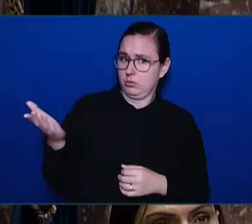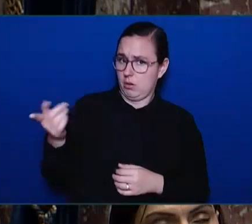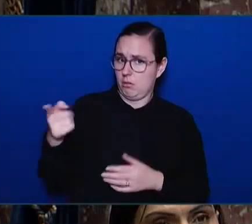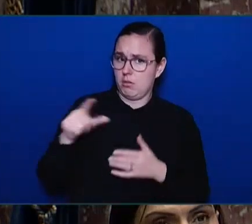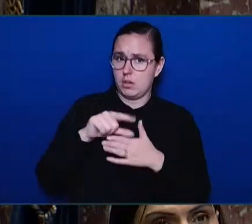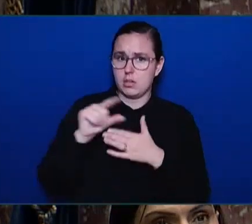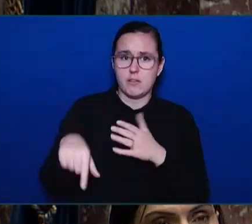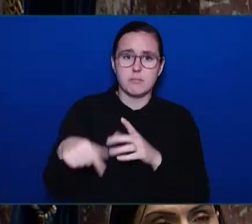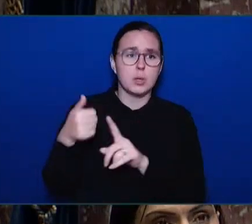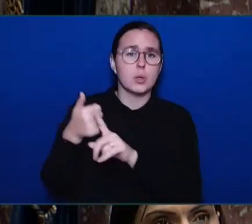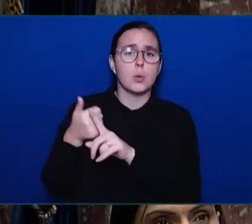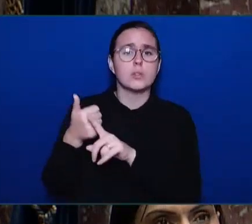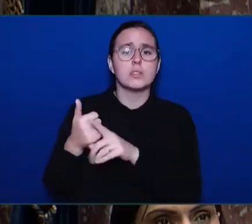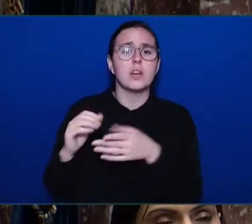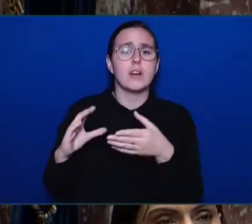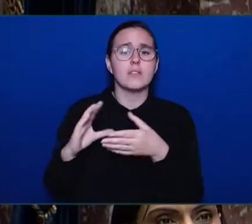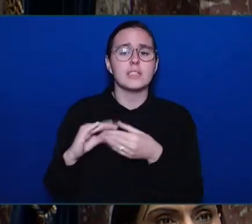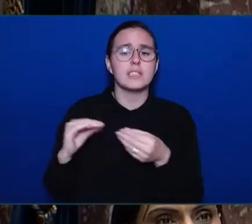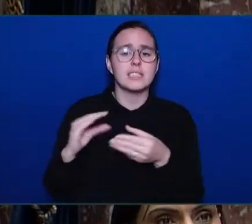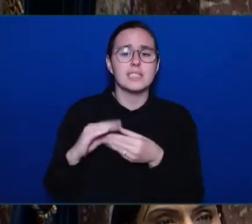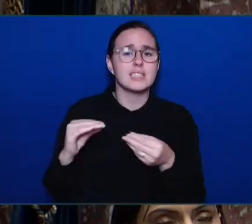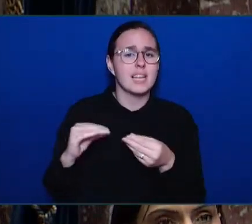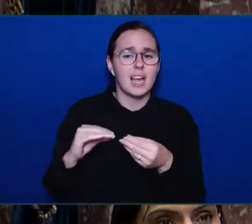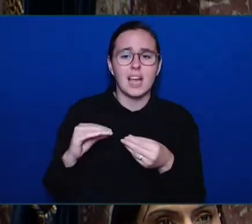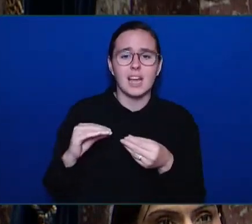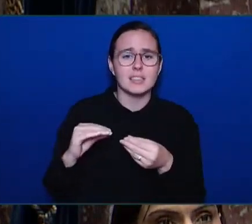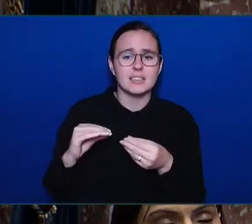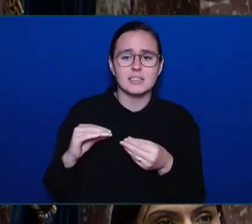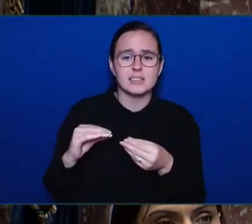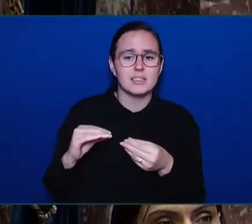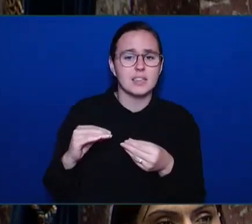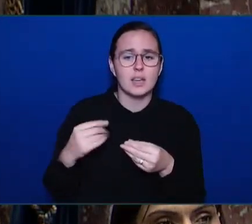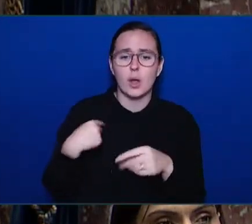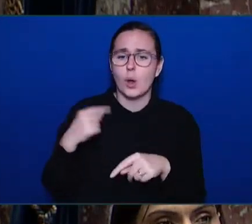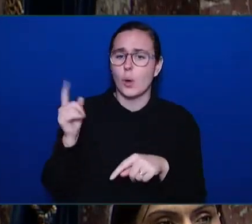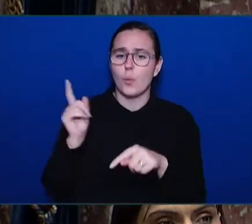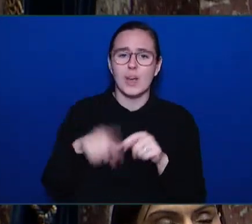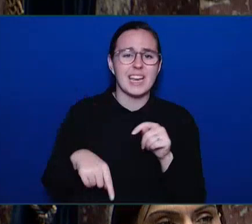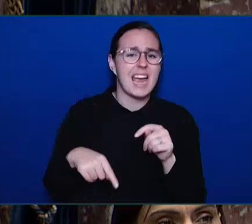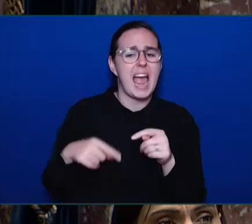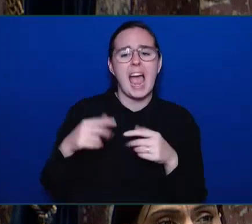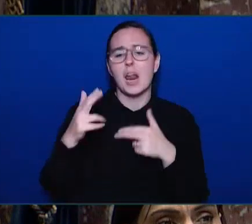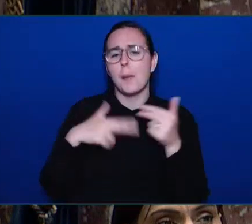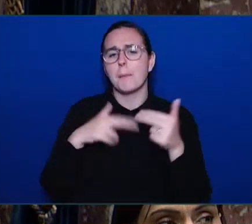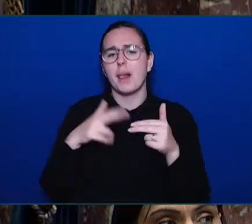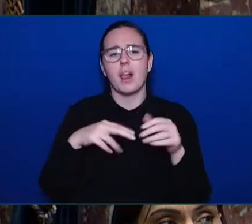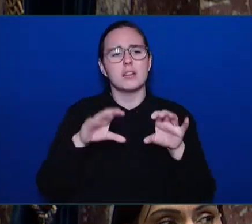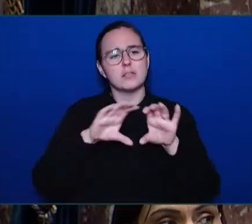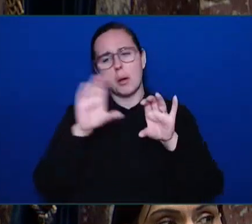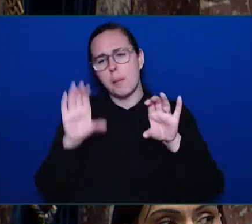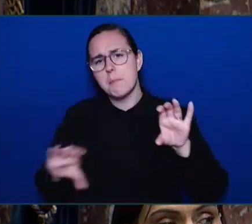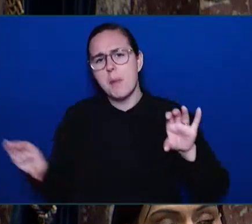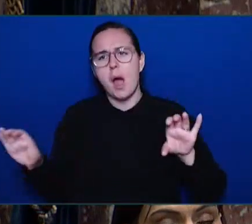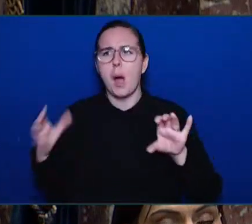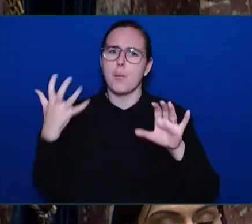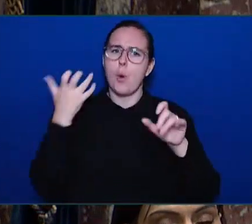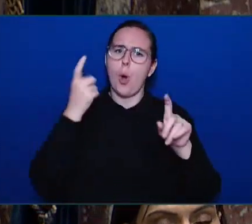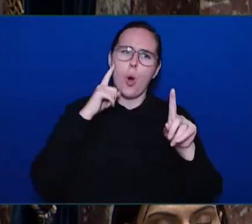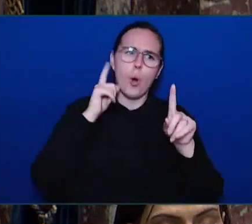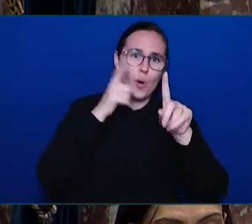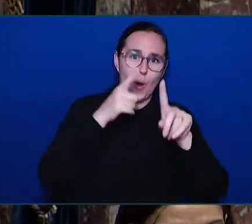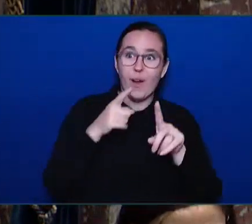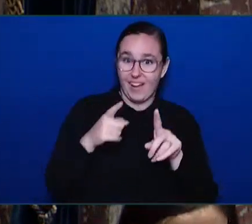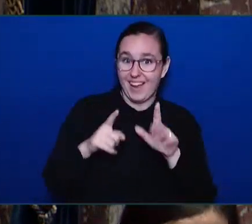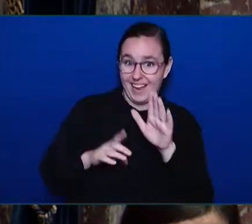with platitudes after he was outpaced and outorganized in the BC NDP leadership event. When he announced